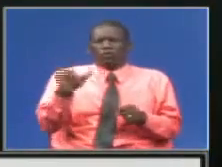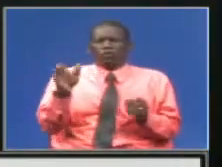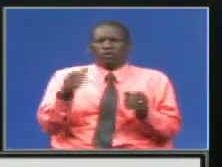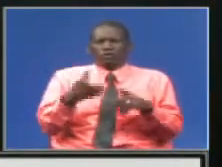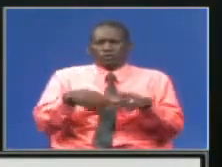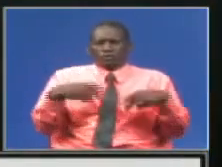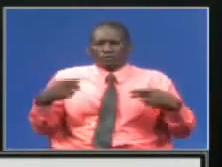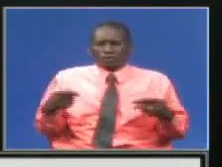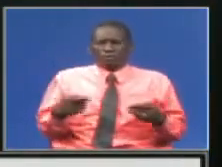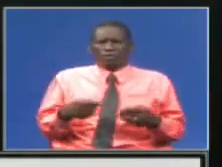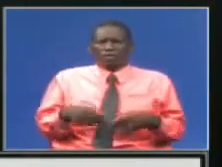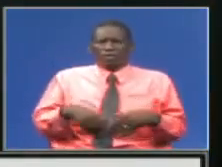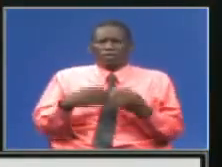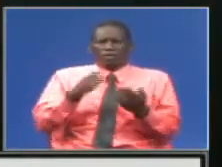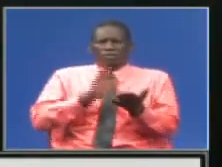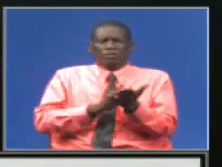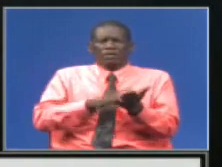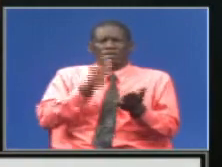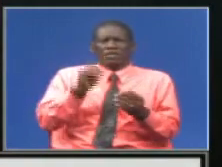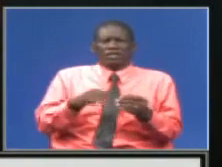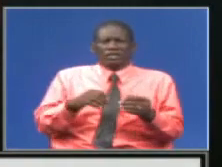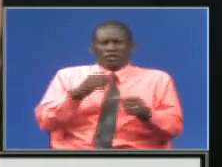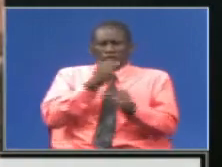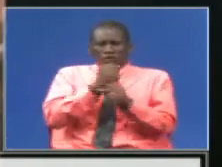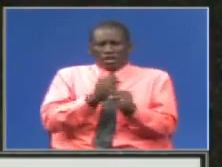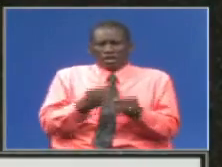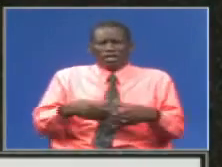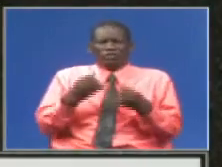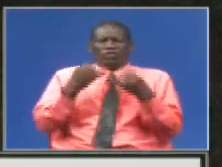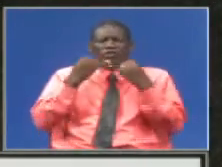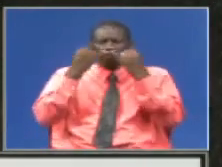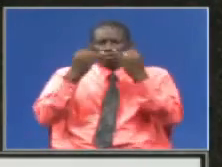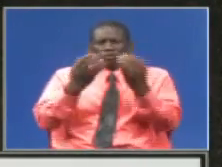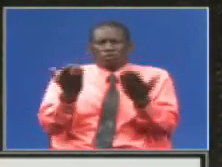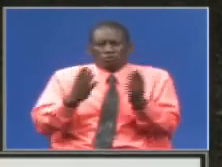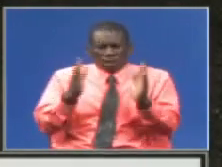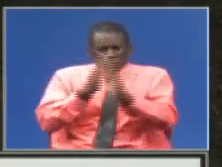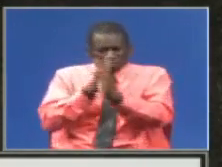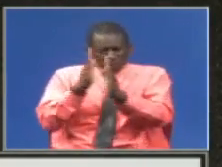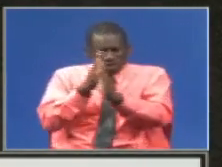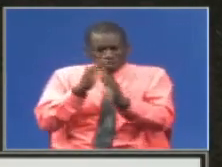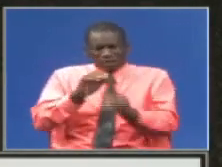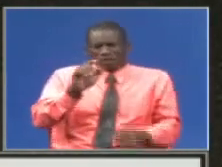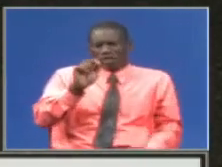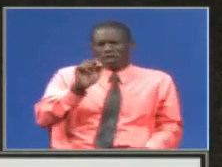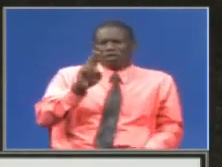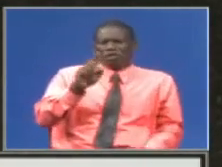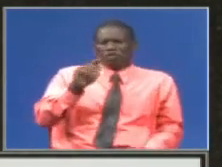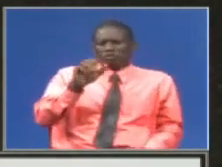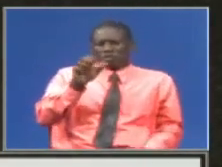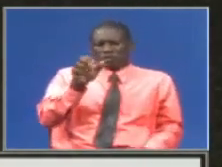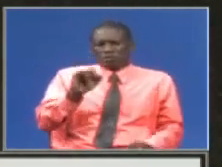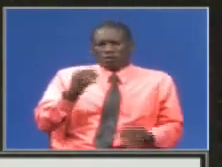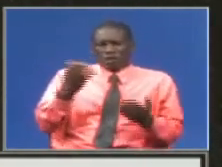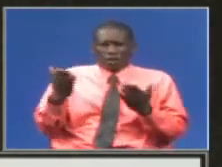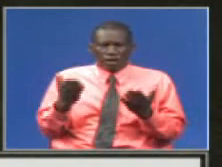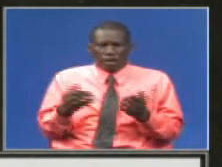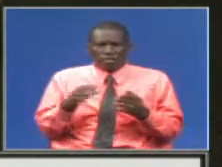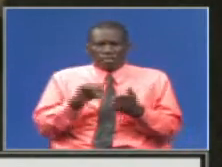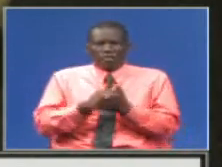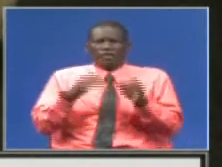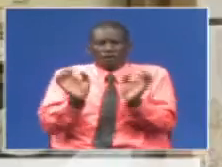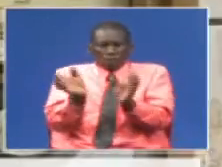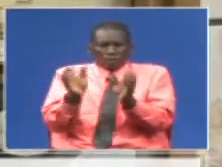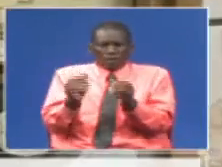audiences, giving praise for the effort and giving details on potential hideouts of Tutsis. The creators bring out the realities of how the medium of